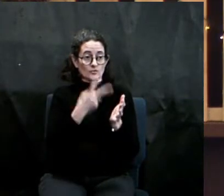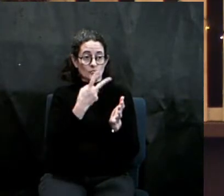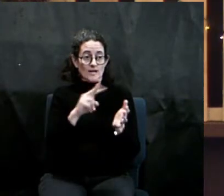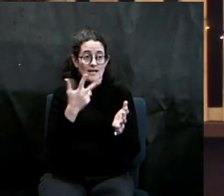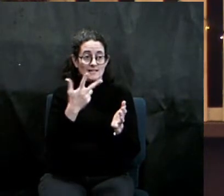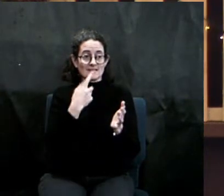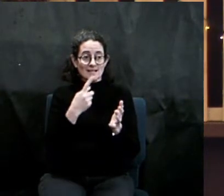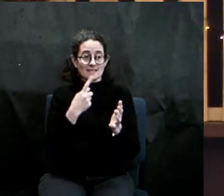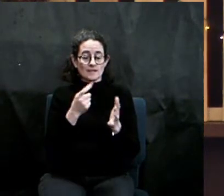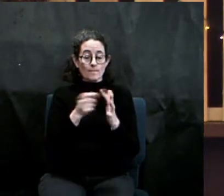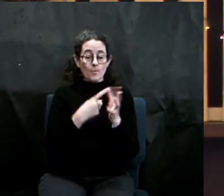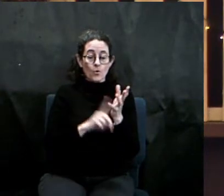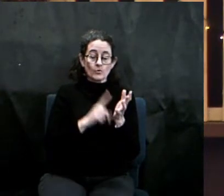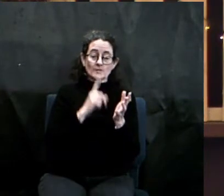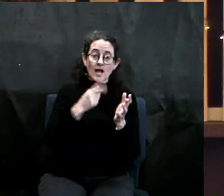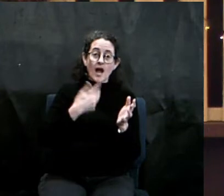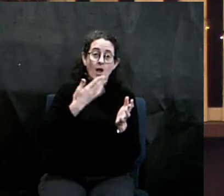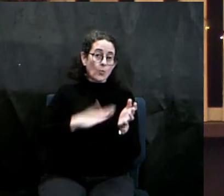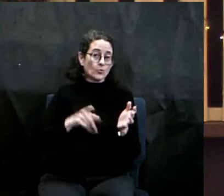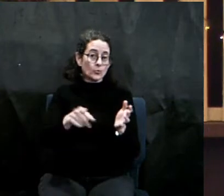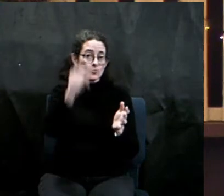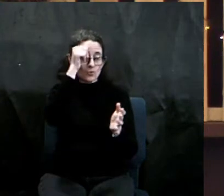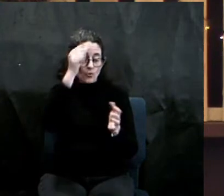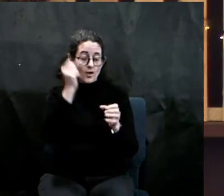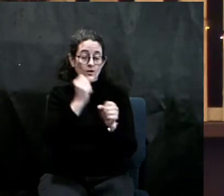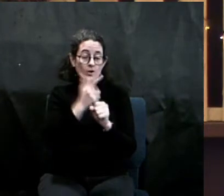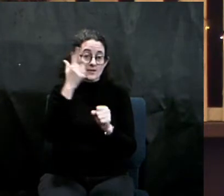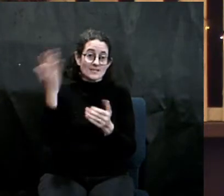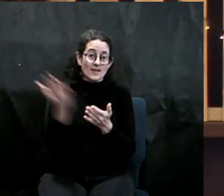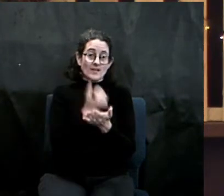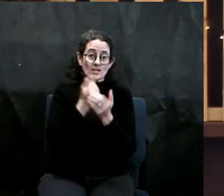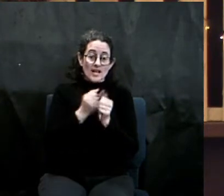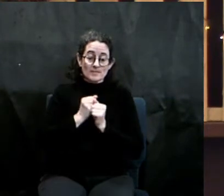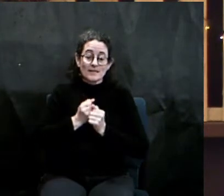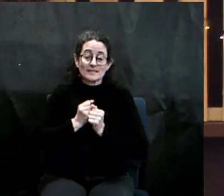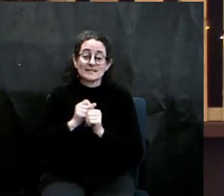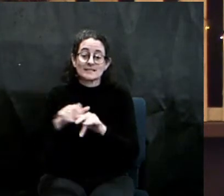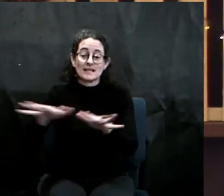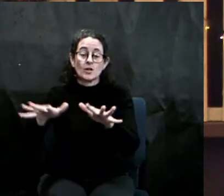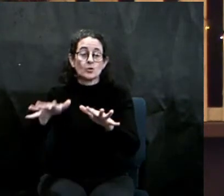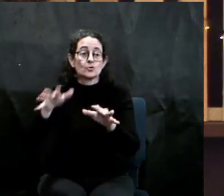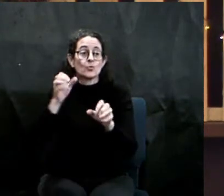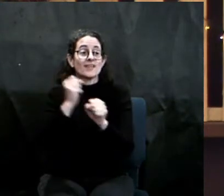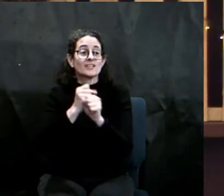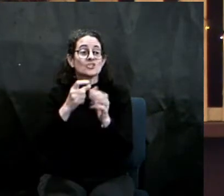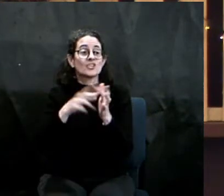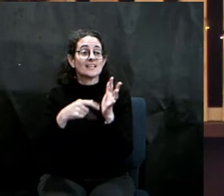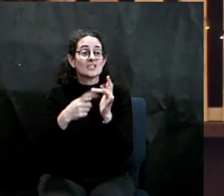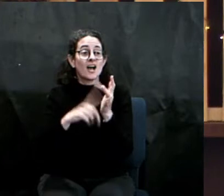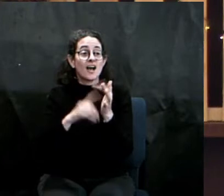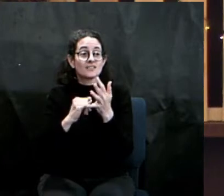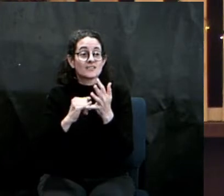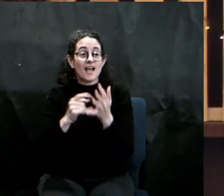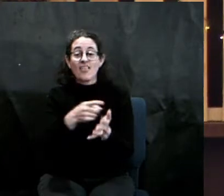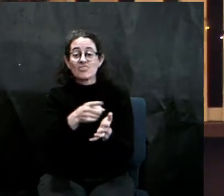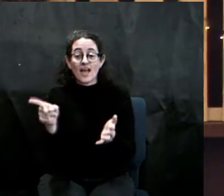to know that God's salvation has been sent to the Gentiles, and they will listen." Do you hear that